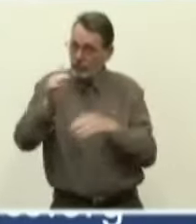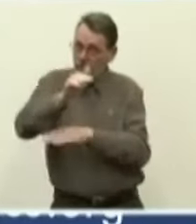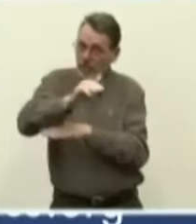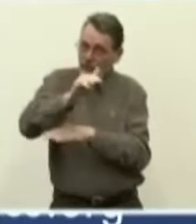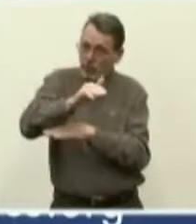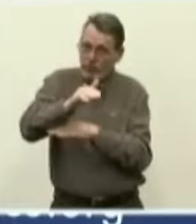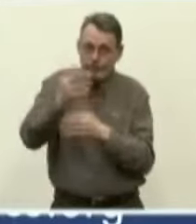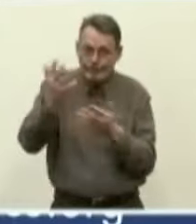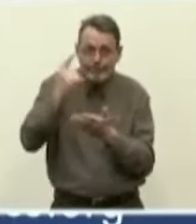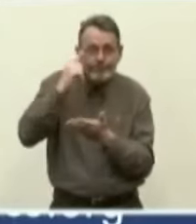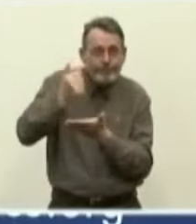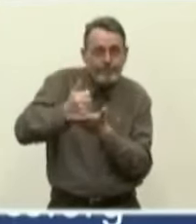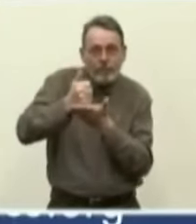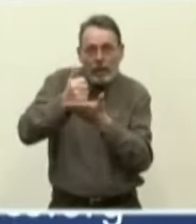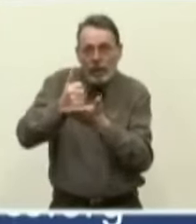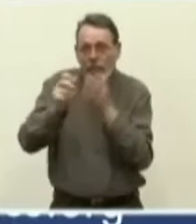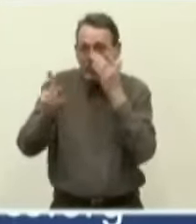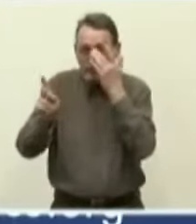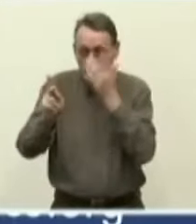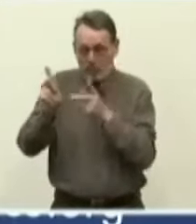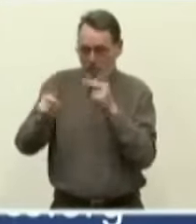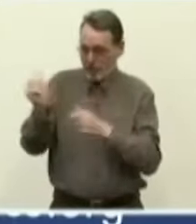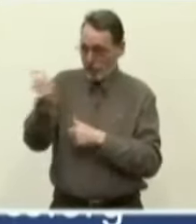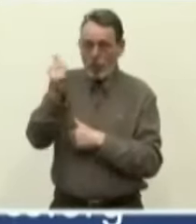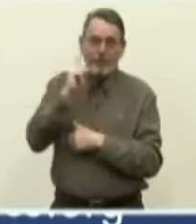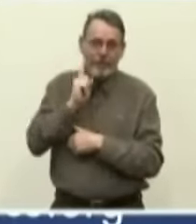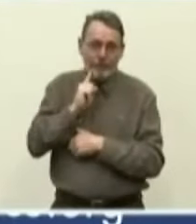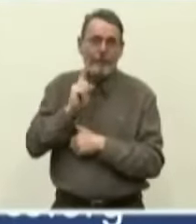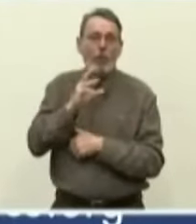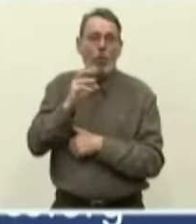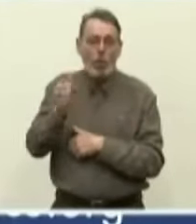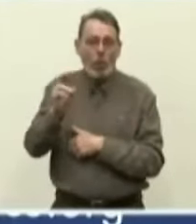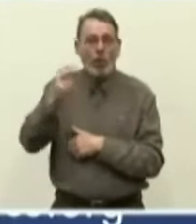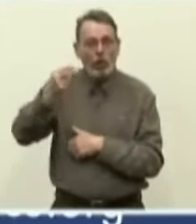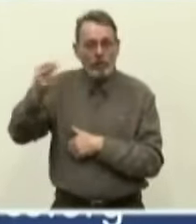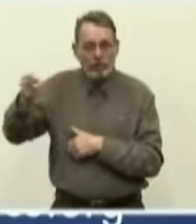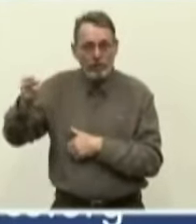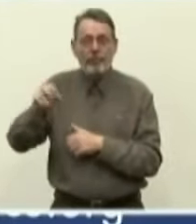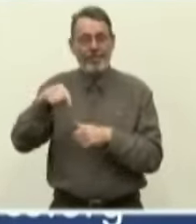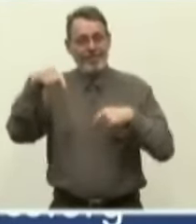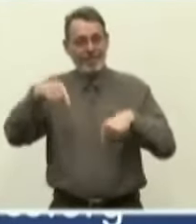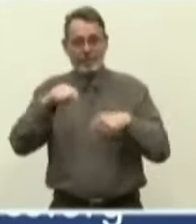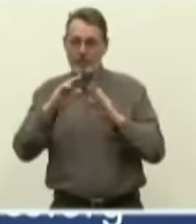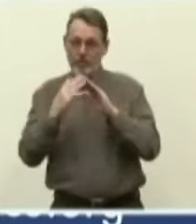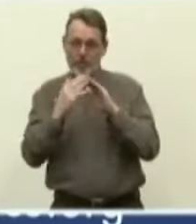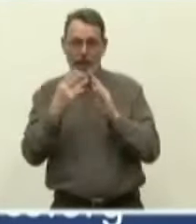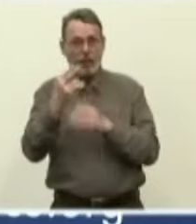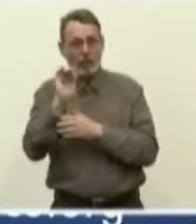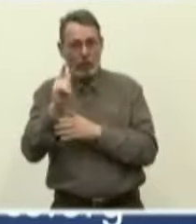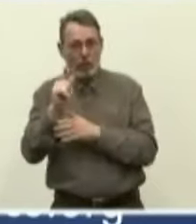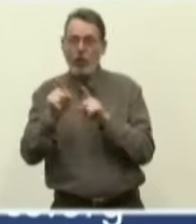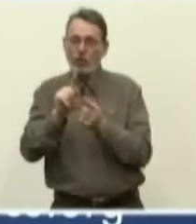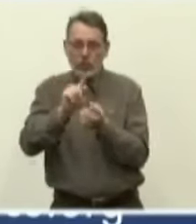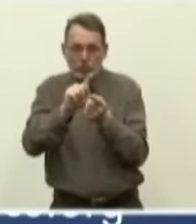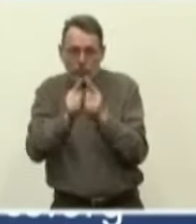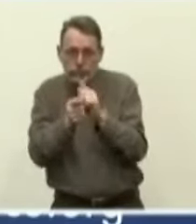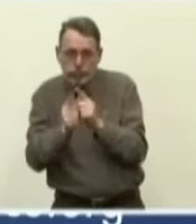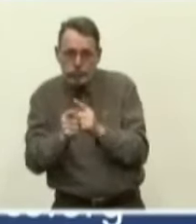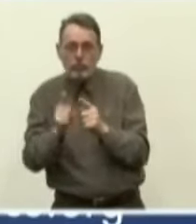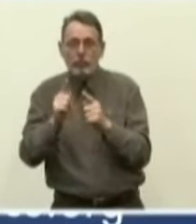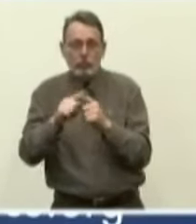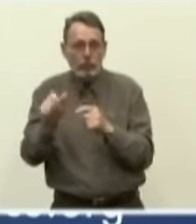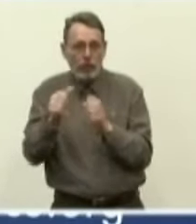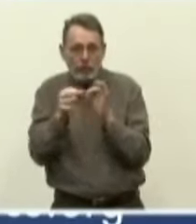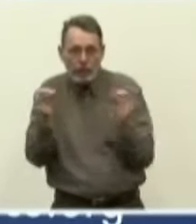to assist persons who are deaf or hard of hearing. This town hall is also being translated into Spanish